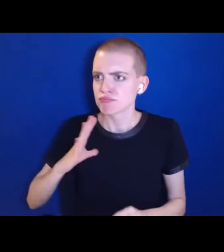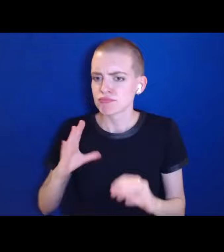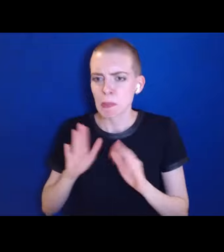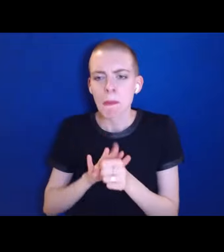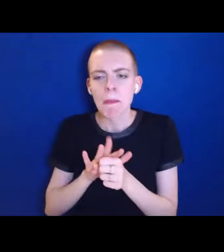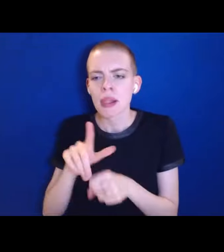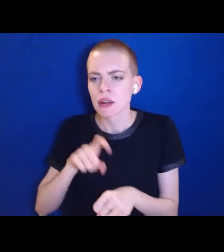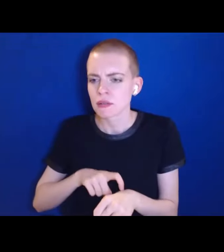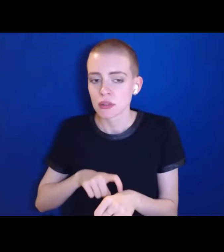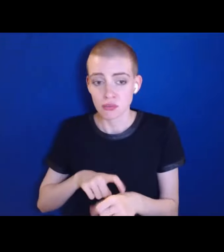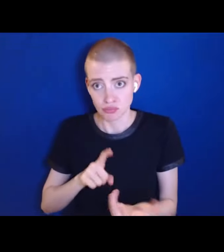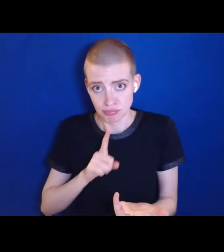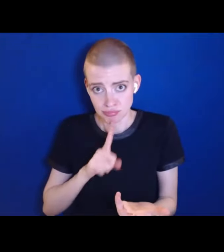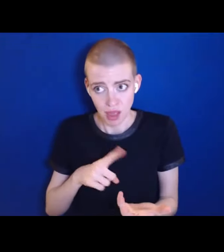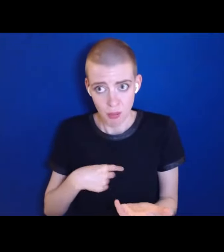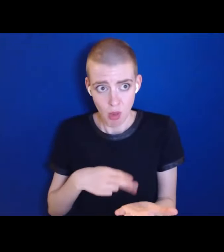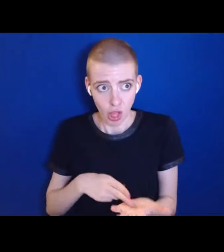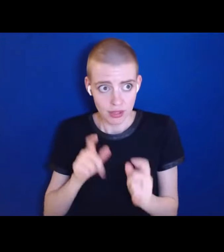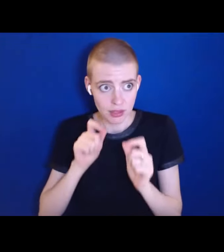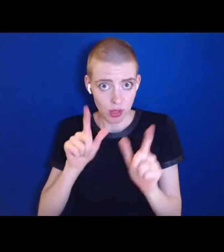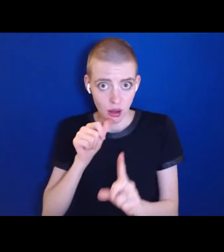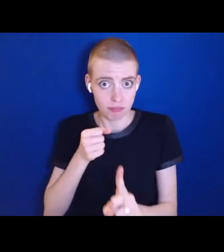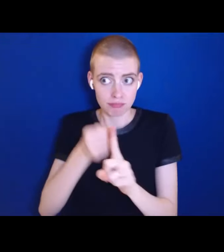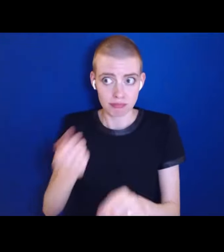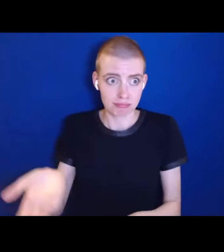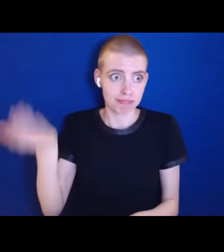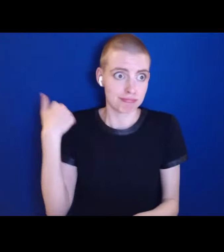I mean, I'm surprised that that nothing happened earlier.